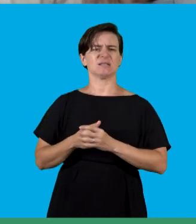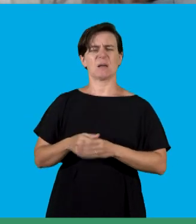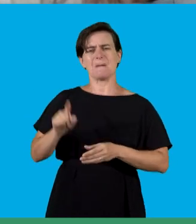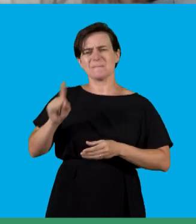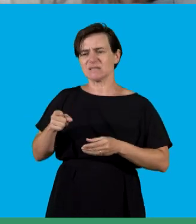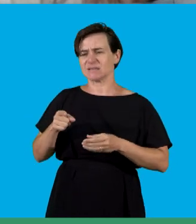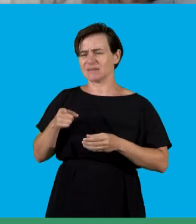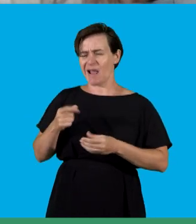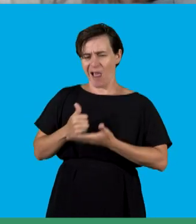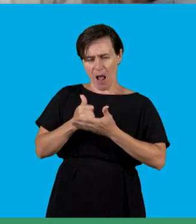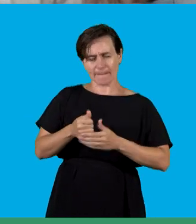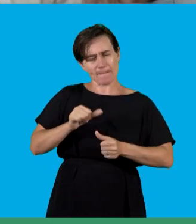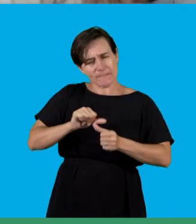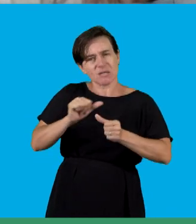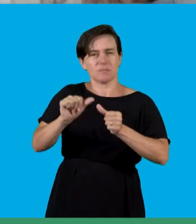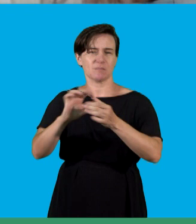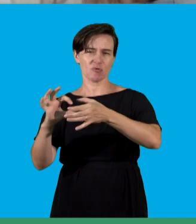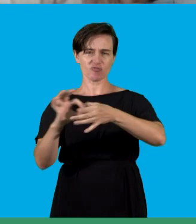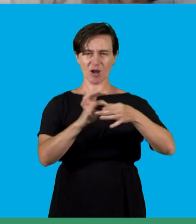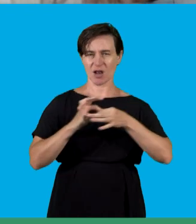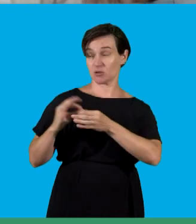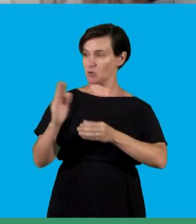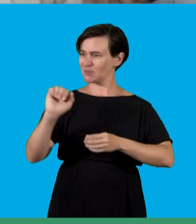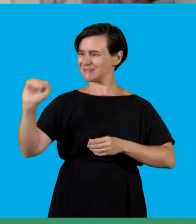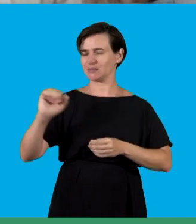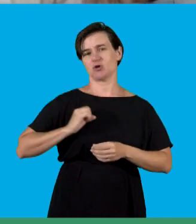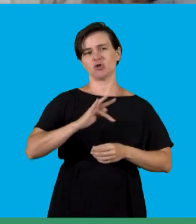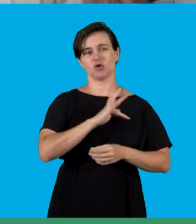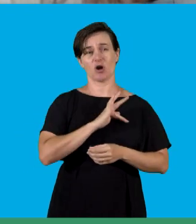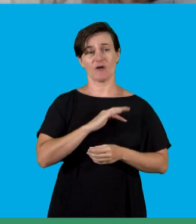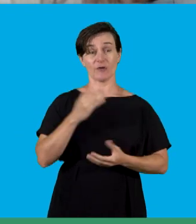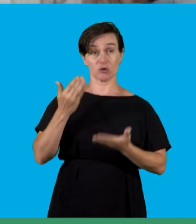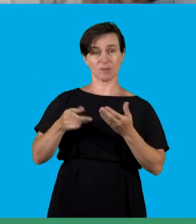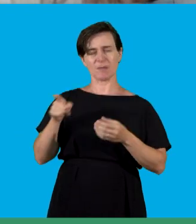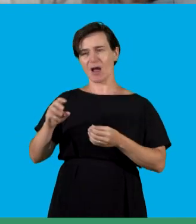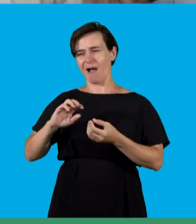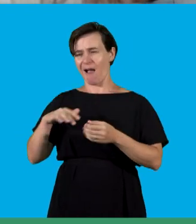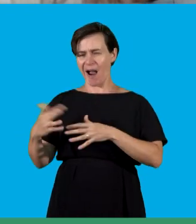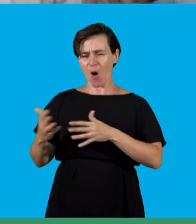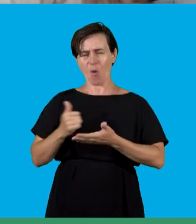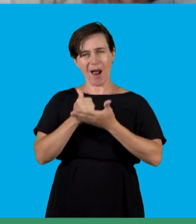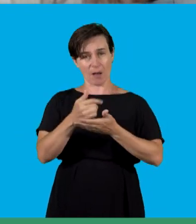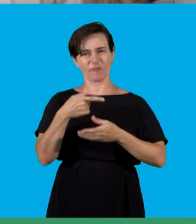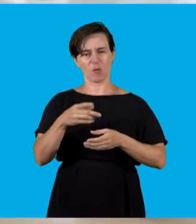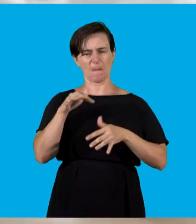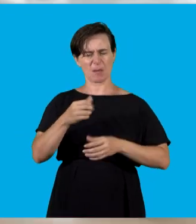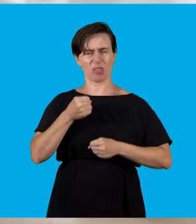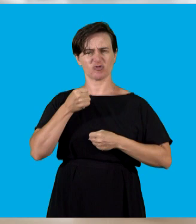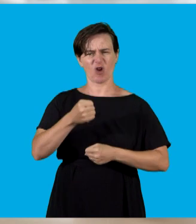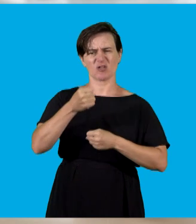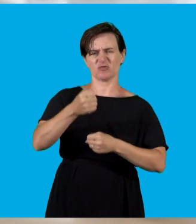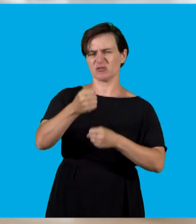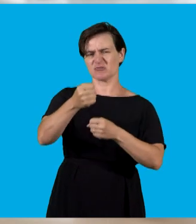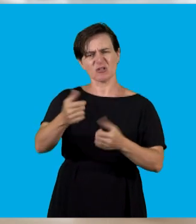improved relationships with their employees. So in order for employees not to strike, the business should make sure that they have a